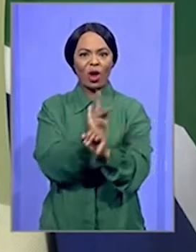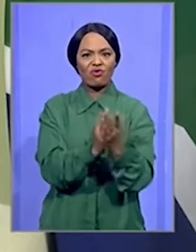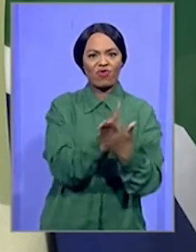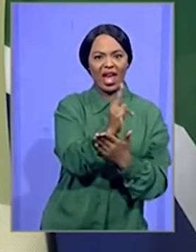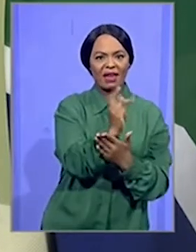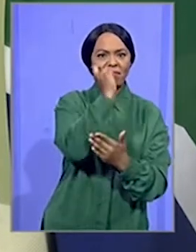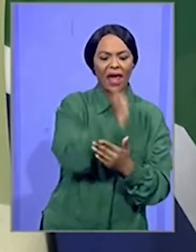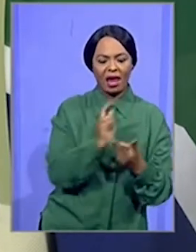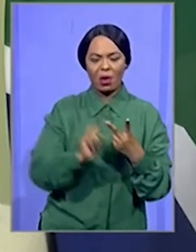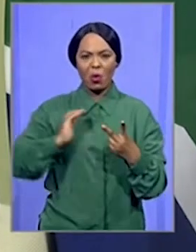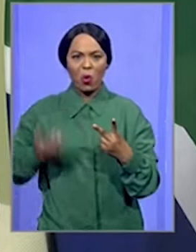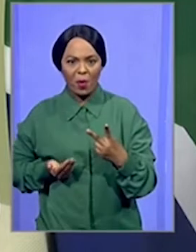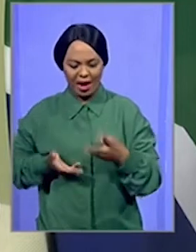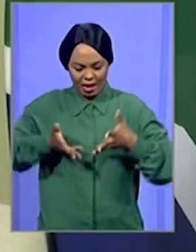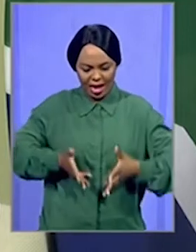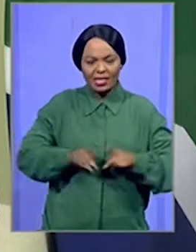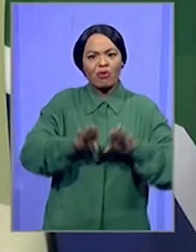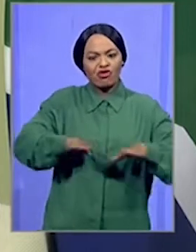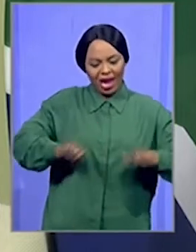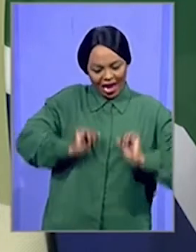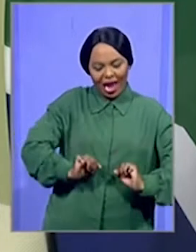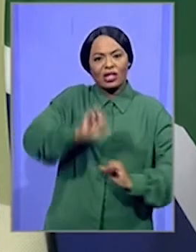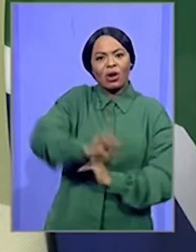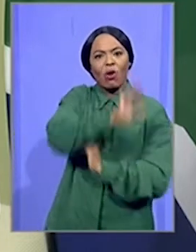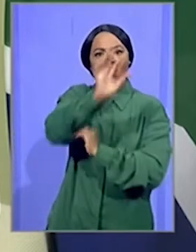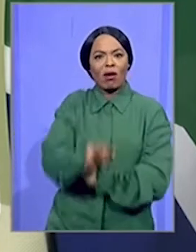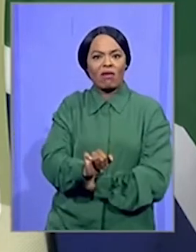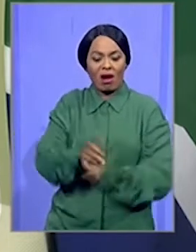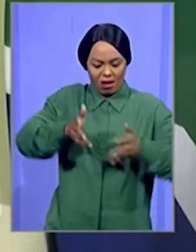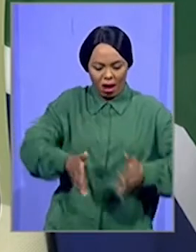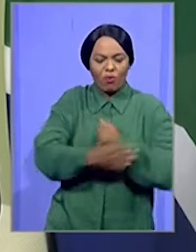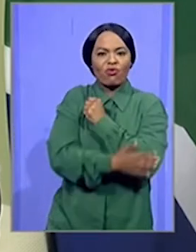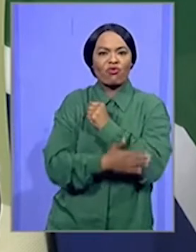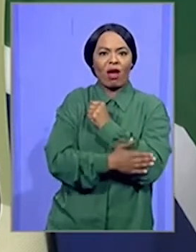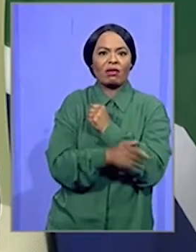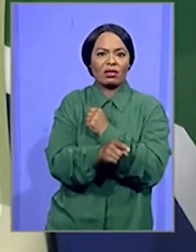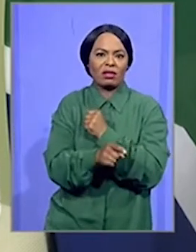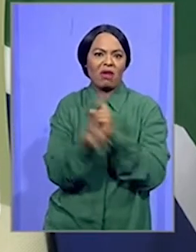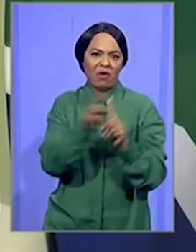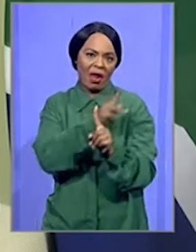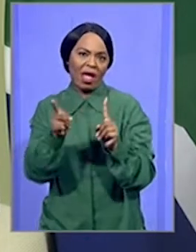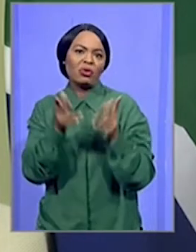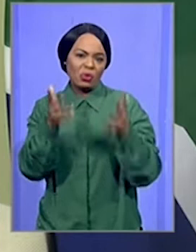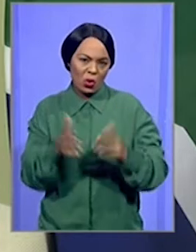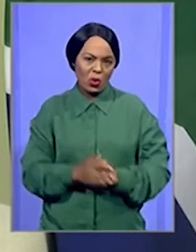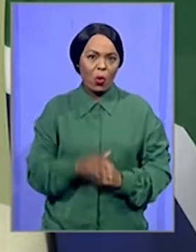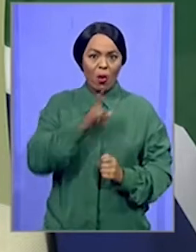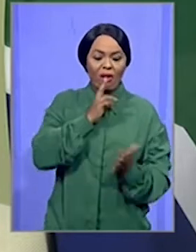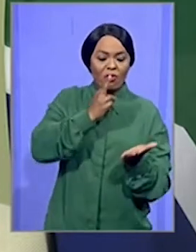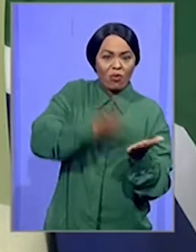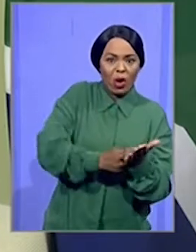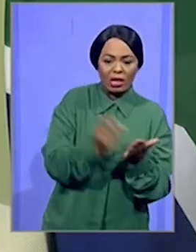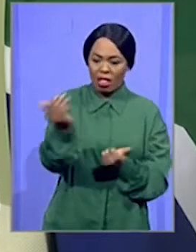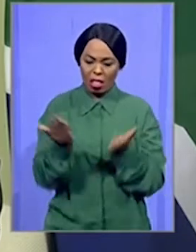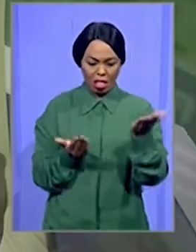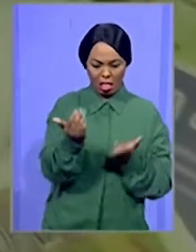man, woman, and child in this country through the various reports released by the